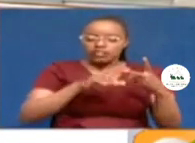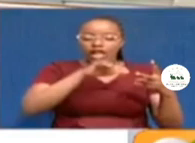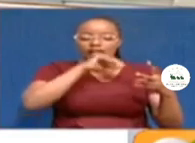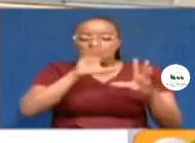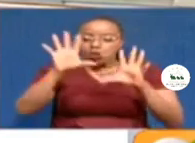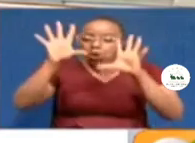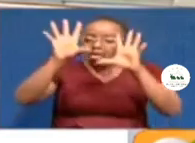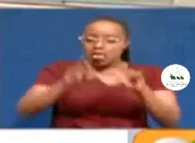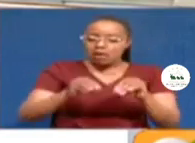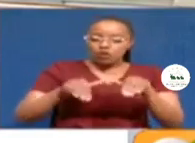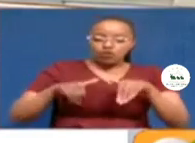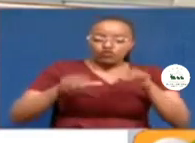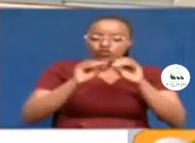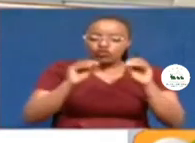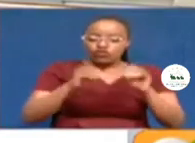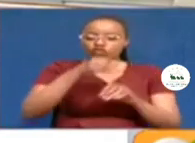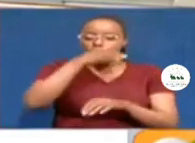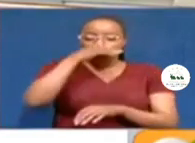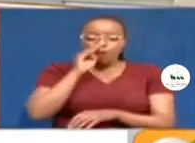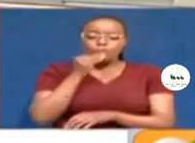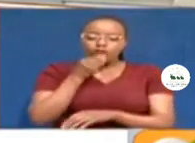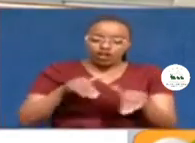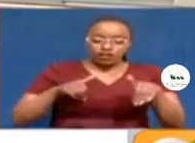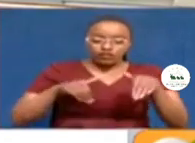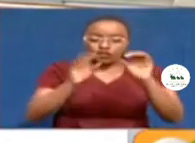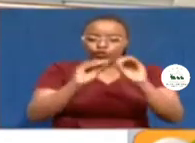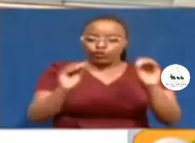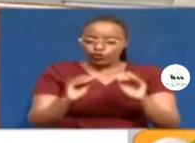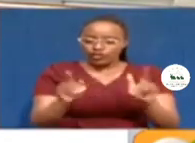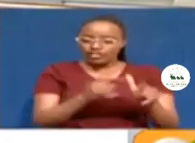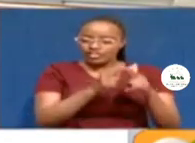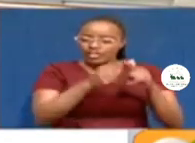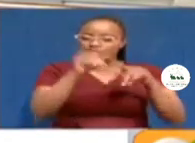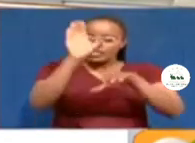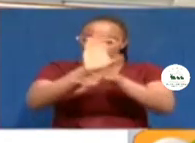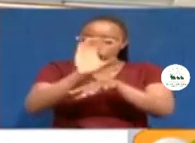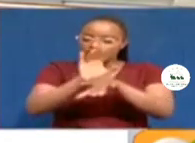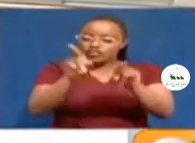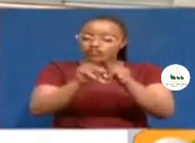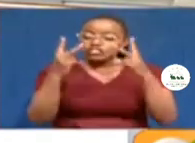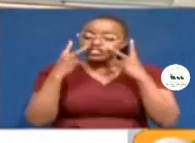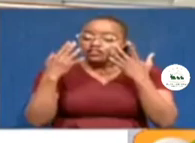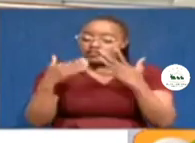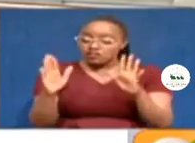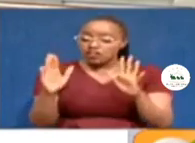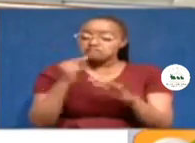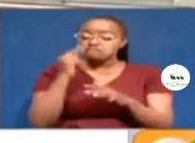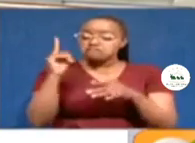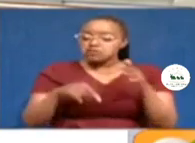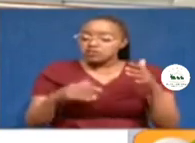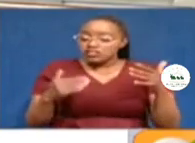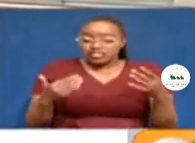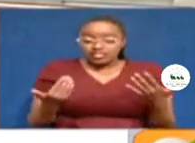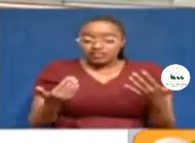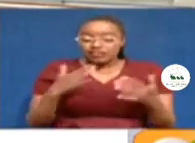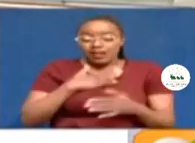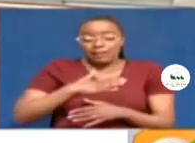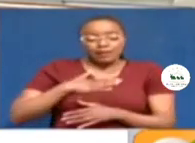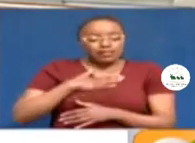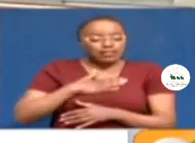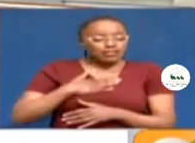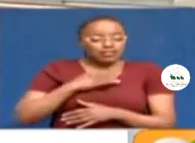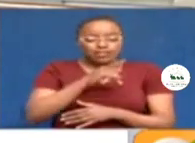Odinga a blackout, Mr. Mudavadi a blackout, even the church, you see them coming out and saying,